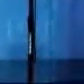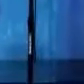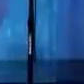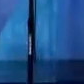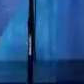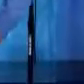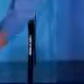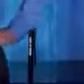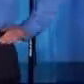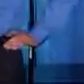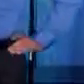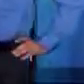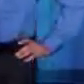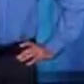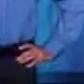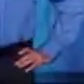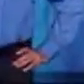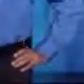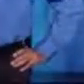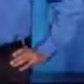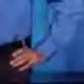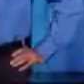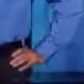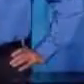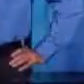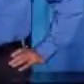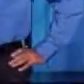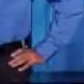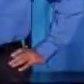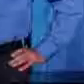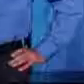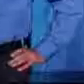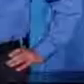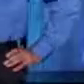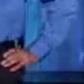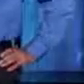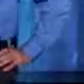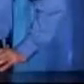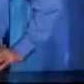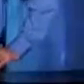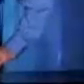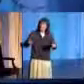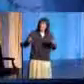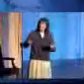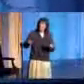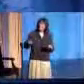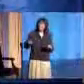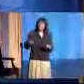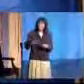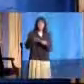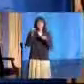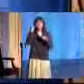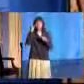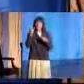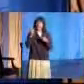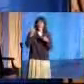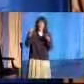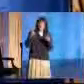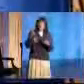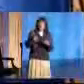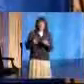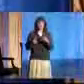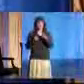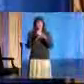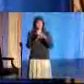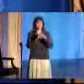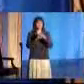of infinite possibilities, which is so important to keep in mind, especially if you find yourself believing what